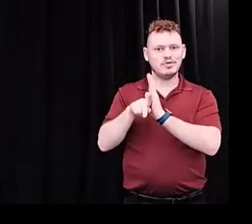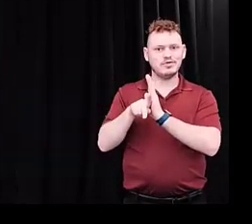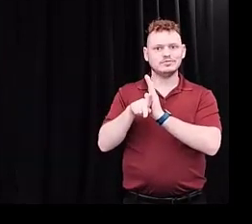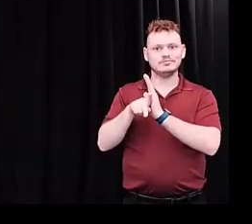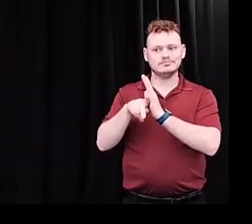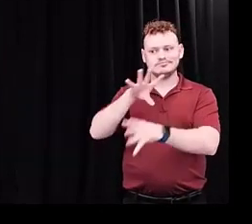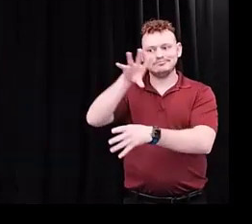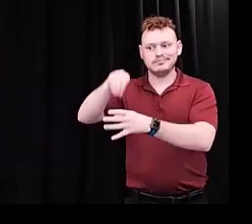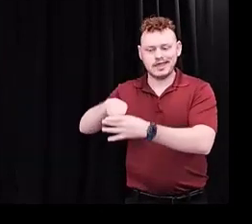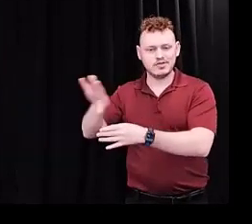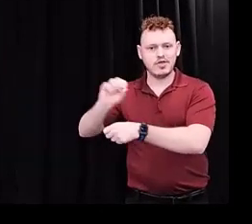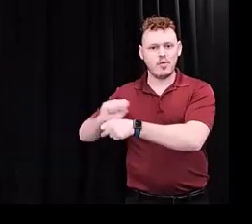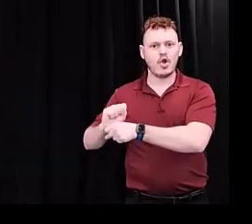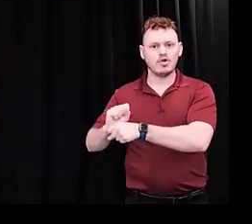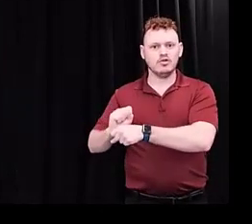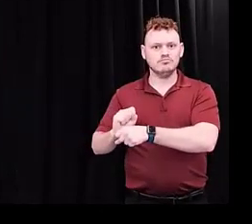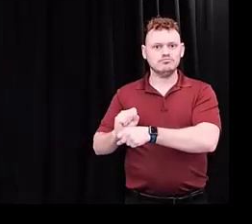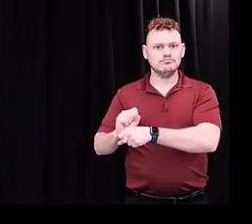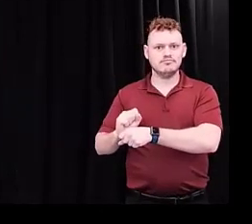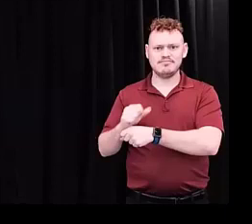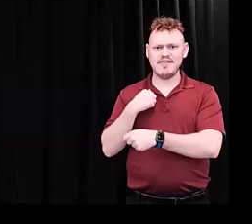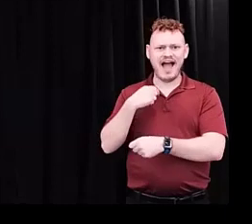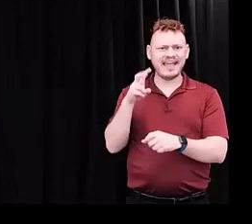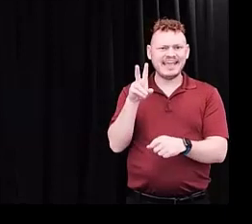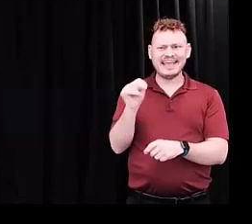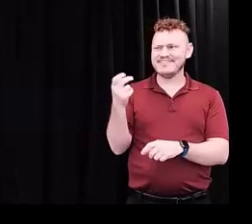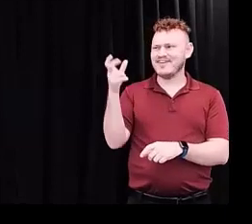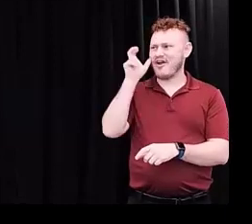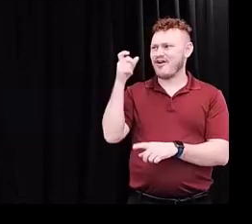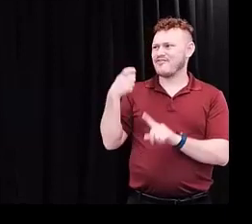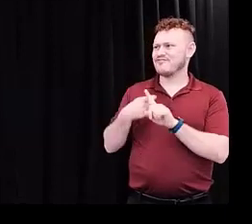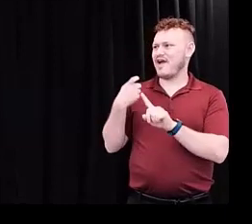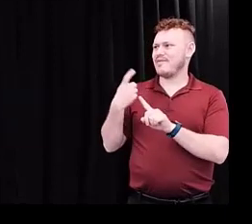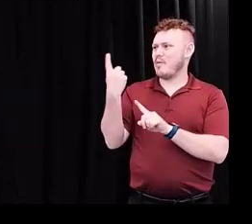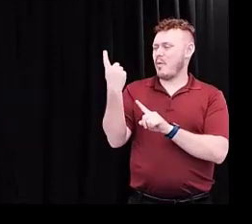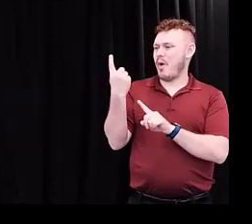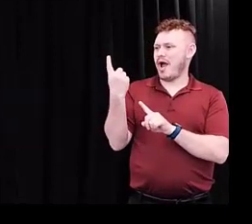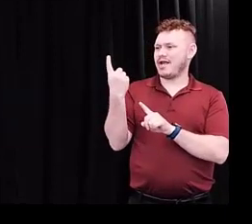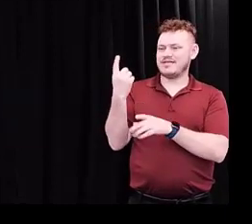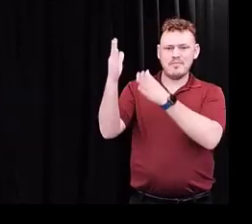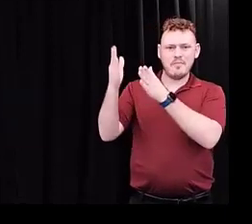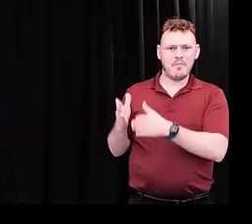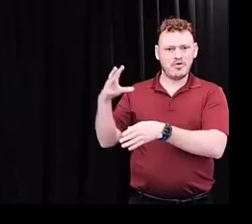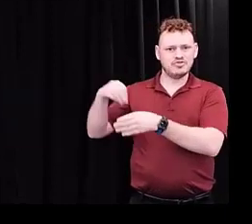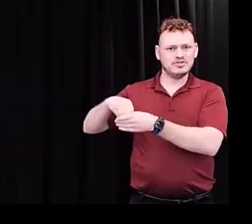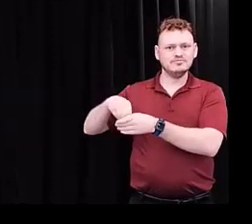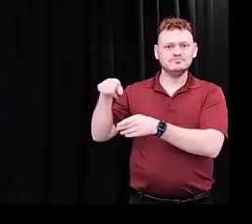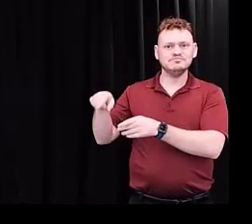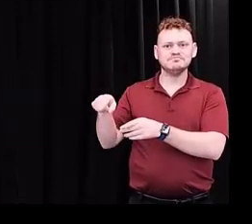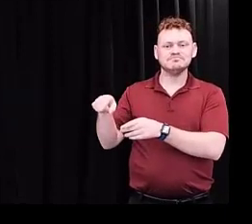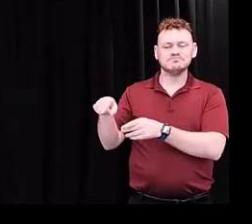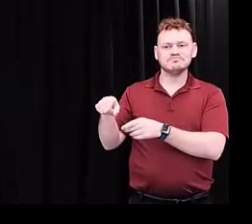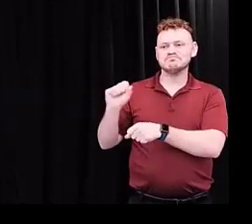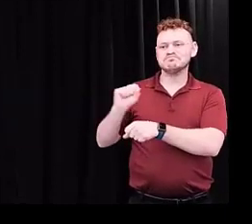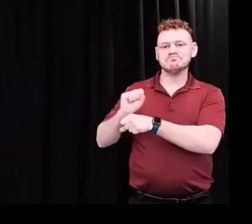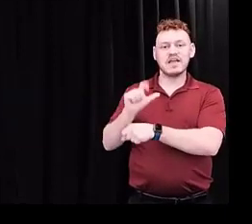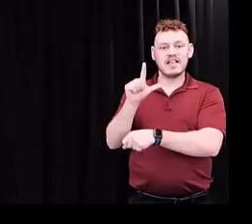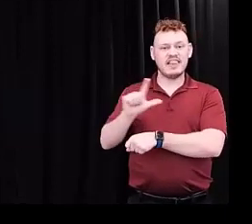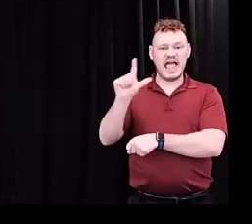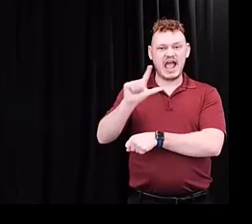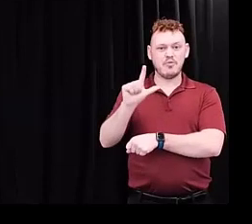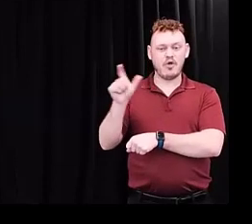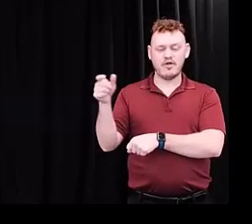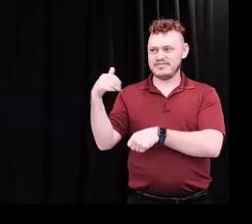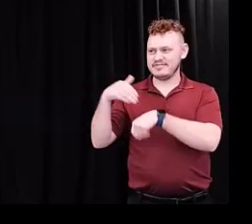today into their work. And I even heard from one of our cohort members who works in the library, they'd sent